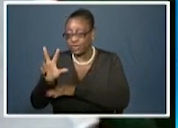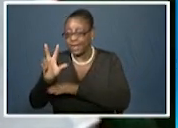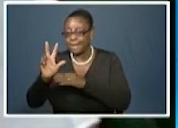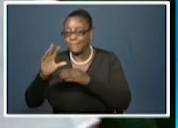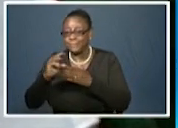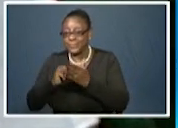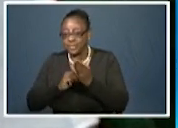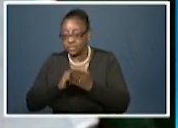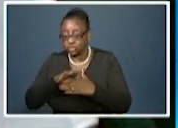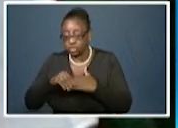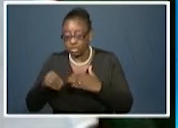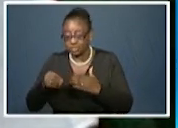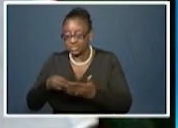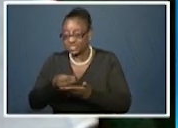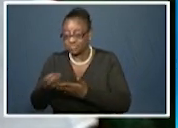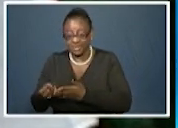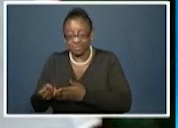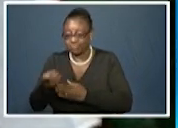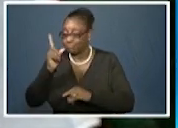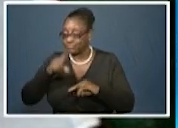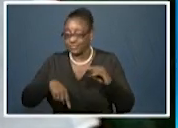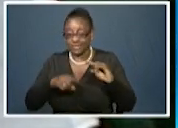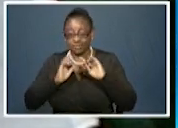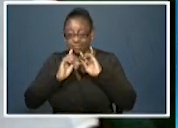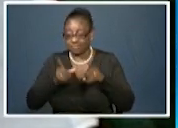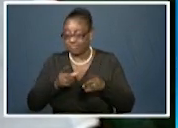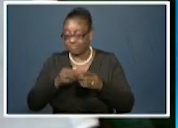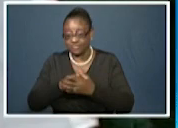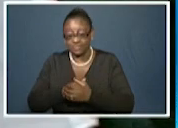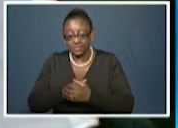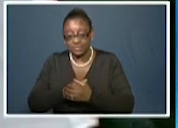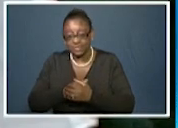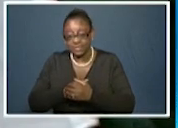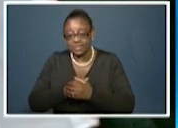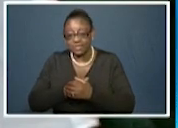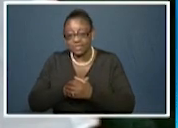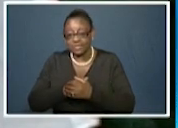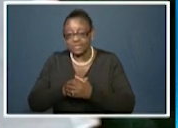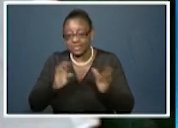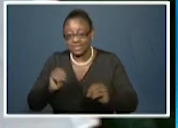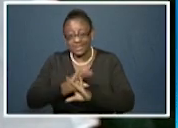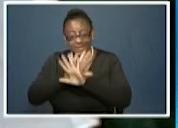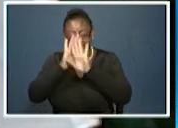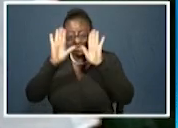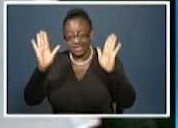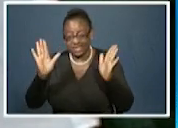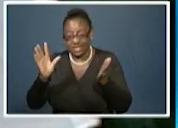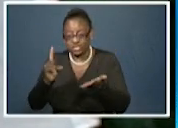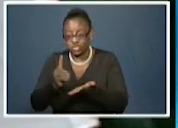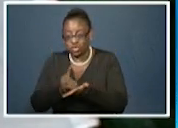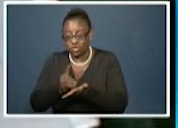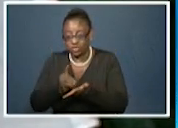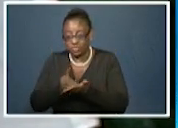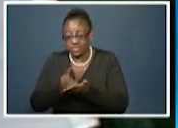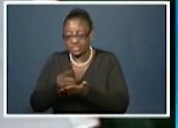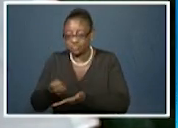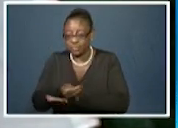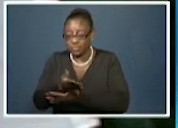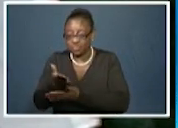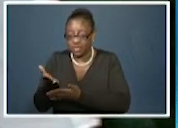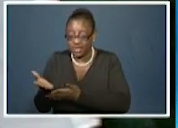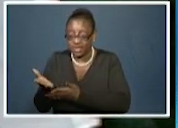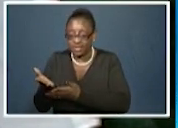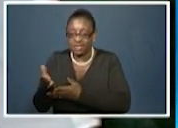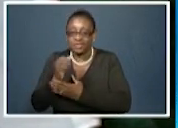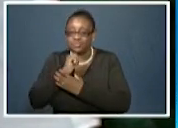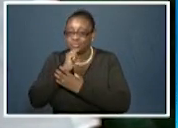million was spent have not been answered. To be clear, documents have been provided, but they are